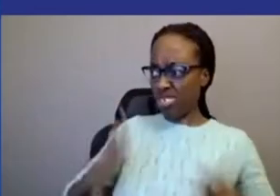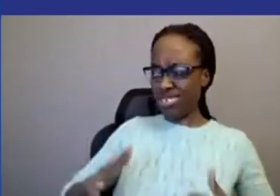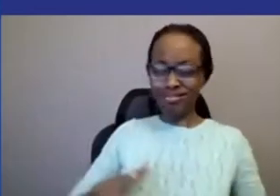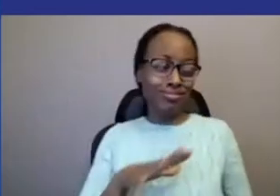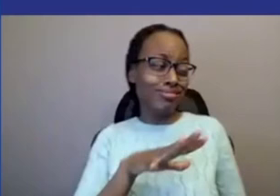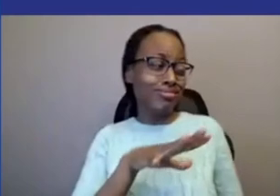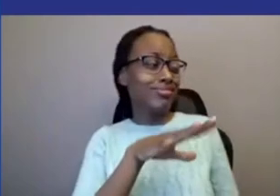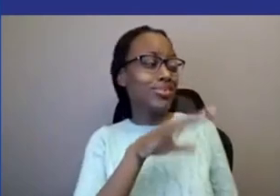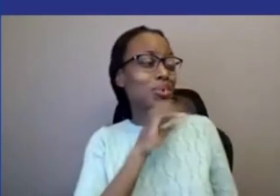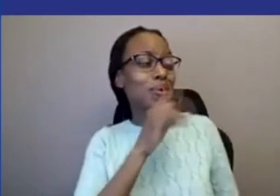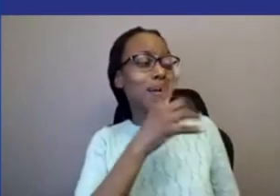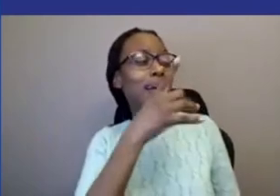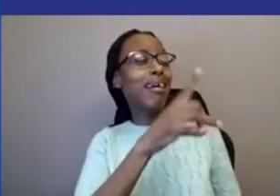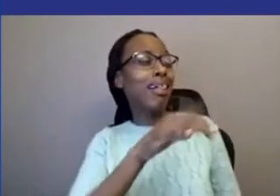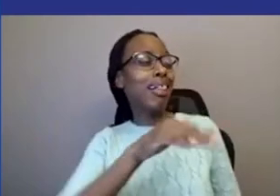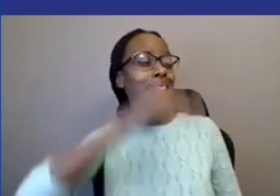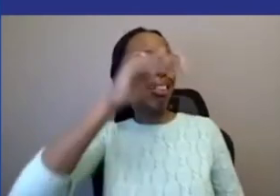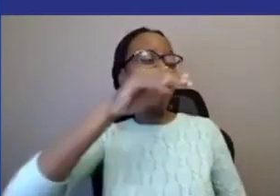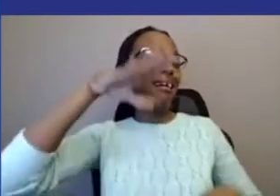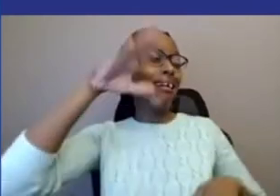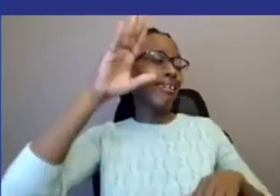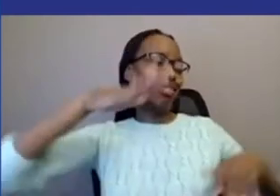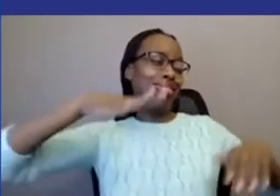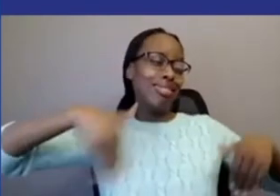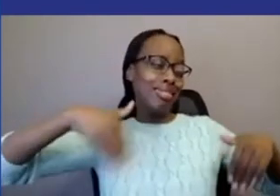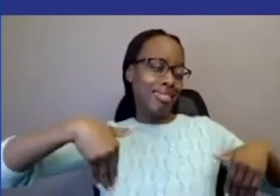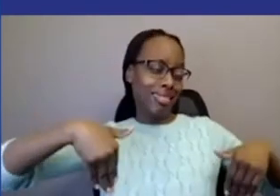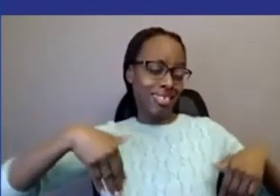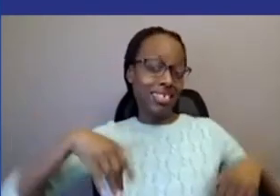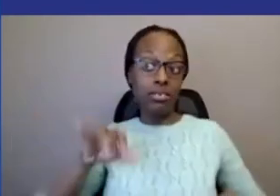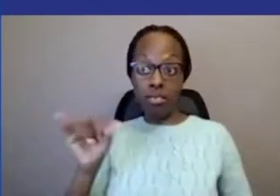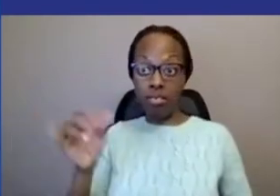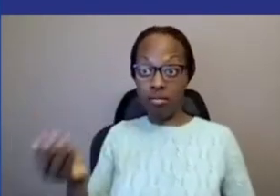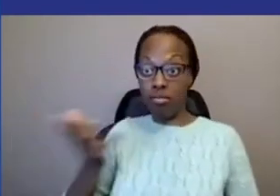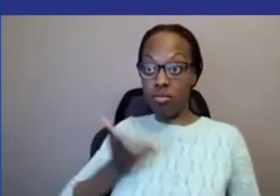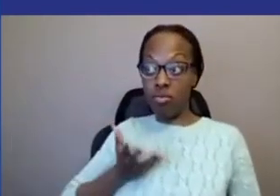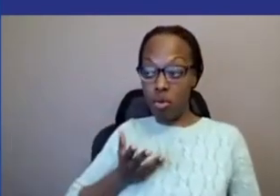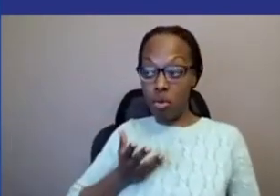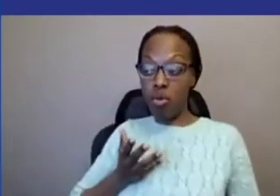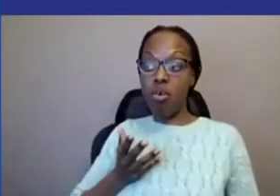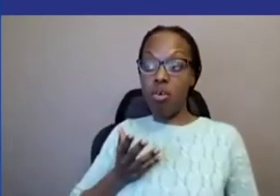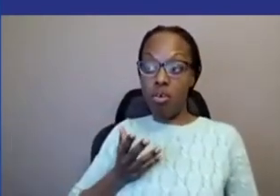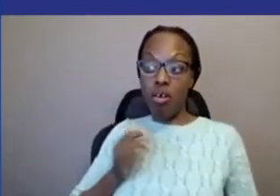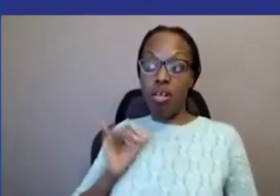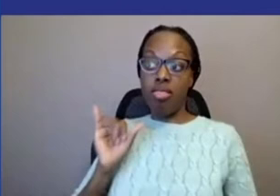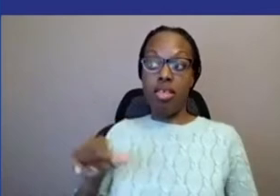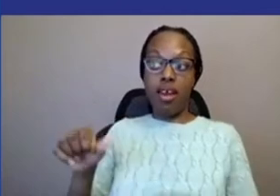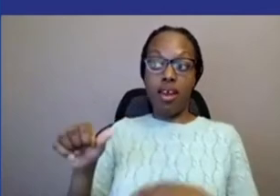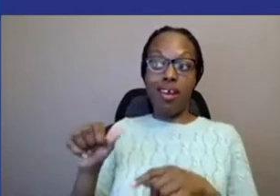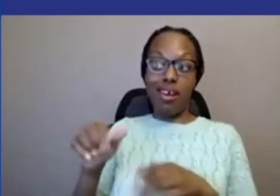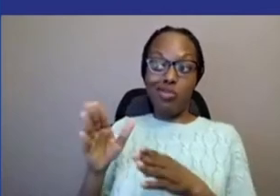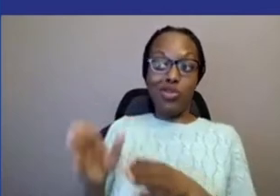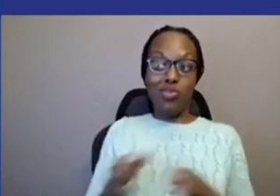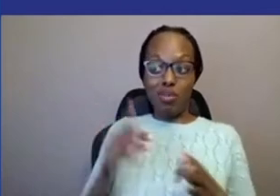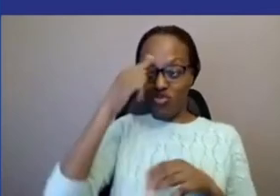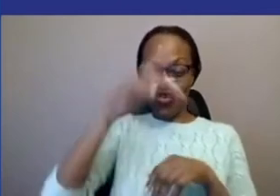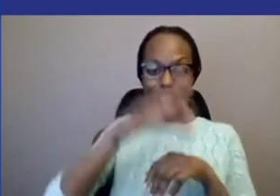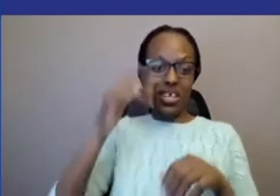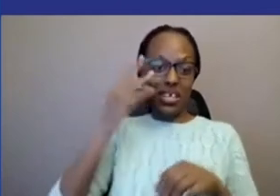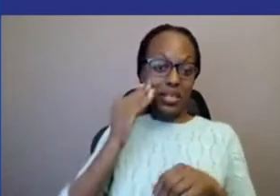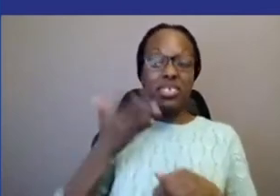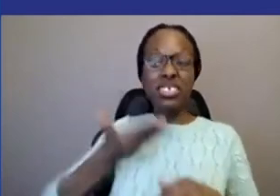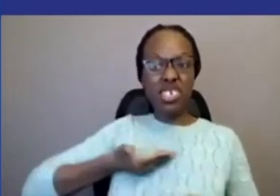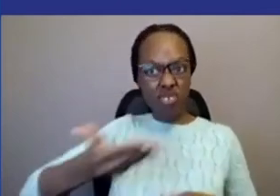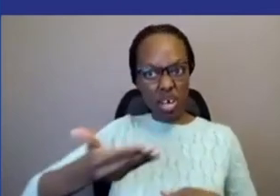up." But that kind of prepared me for the early experiences. He said, "Oh no, you're coming on the road with me." We did shows